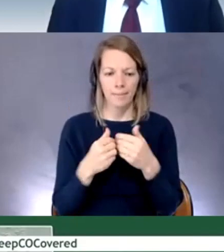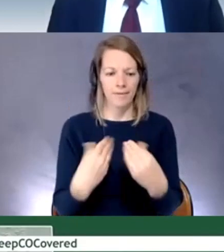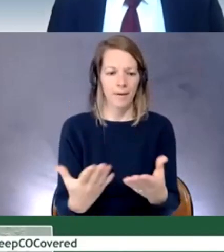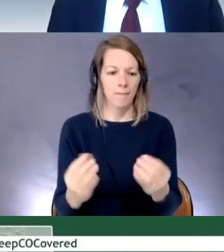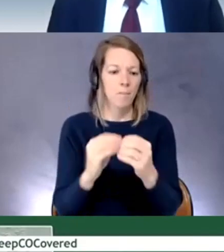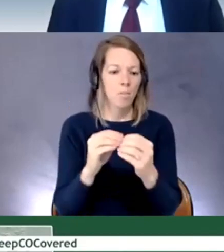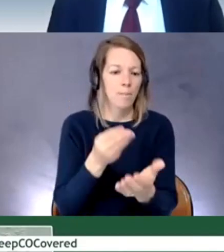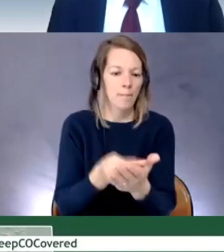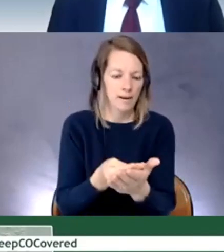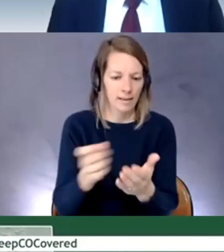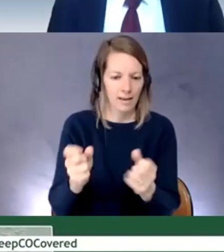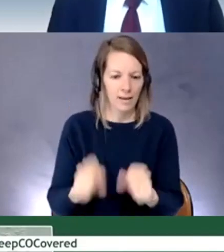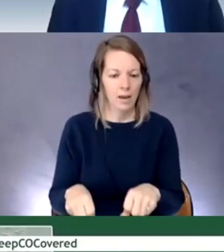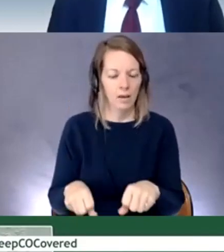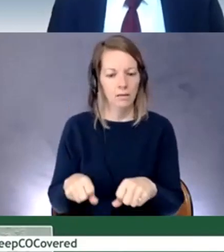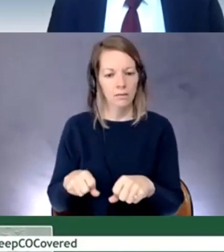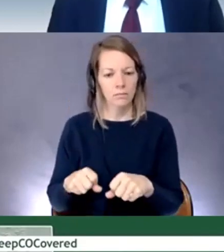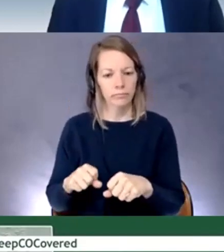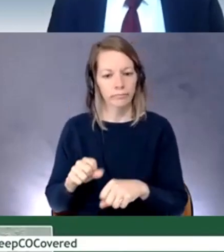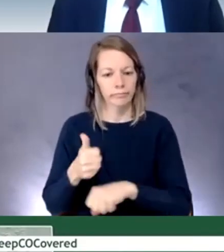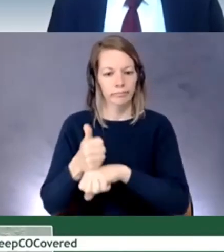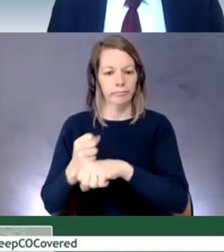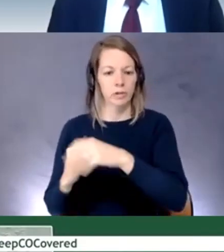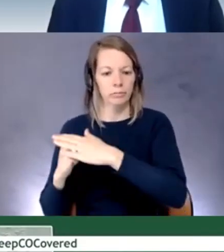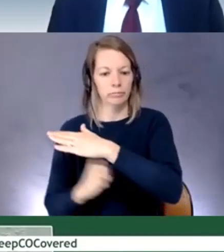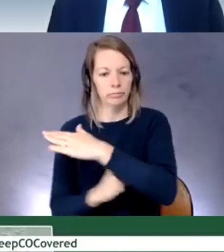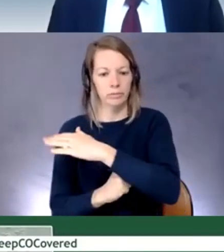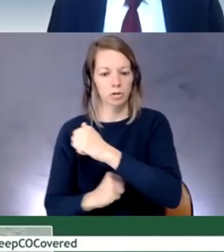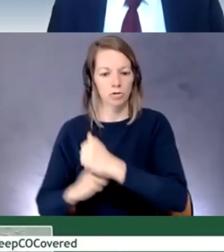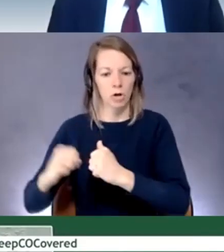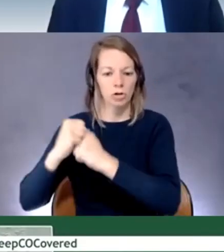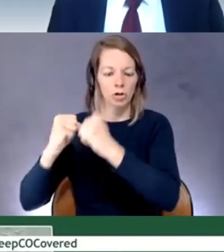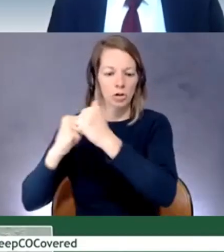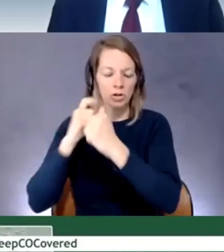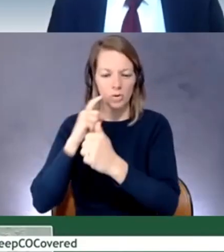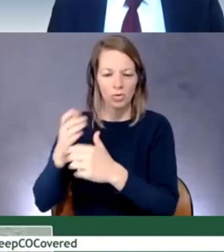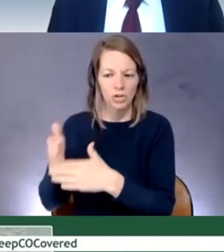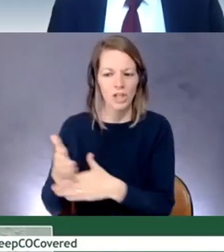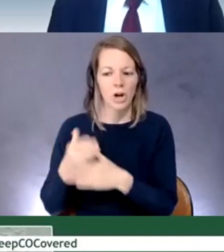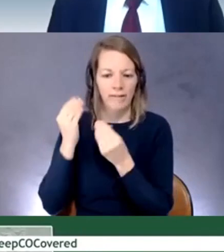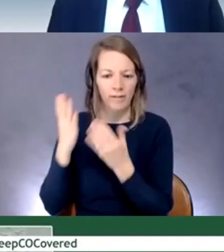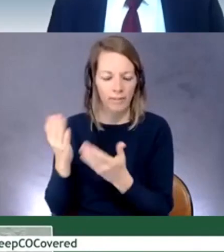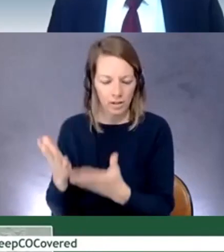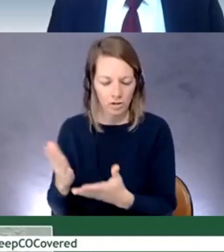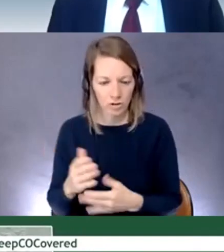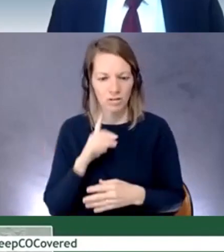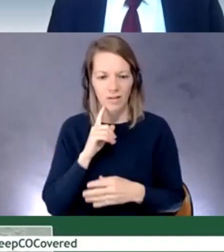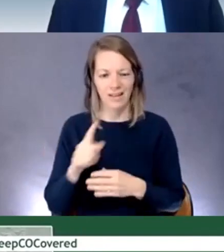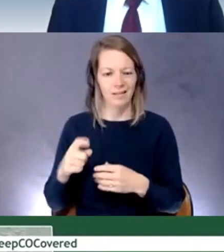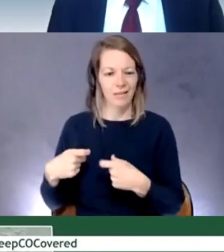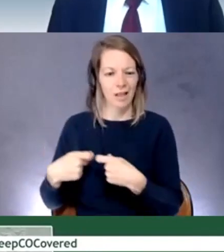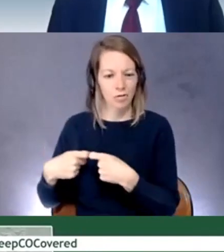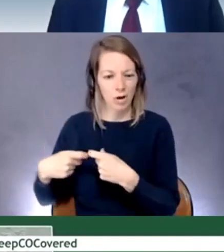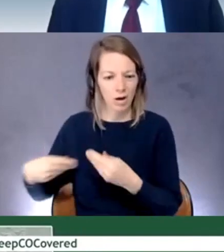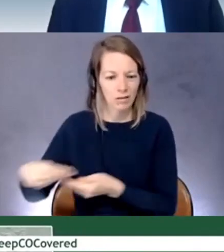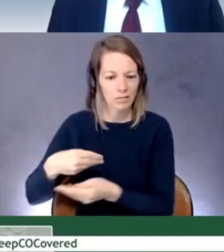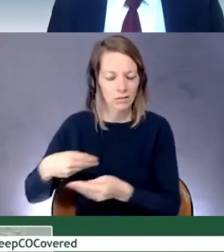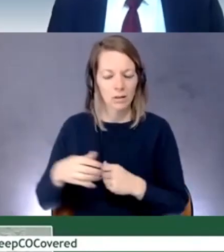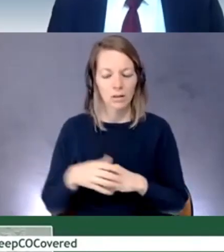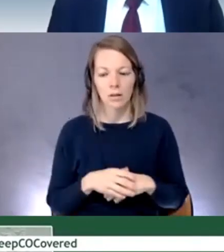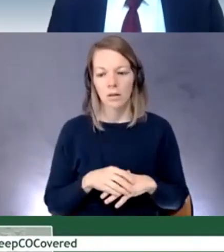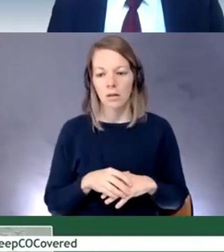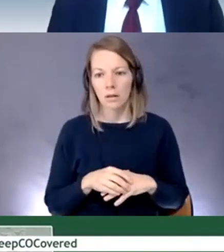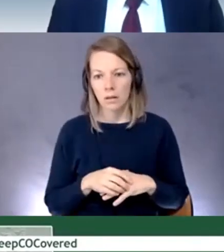money so they can build on infrastructure like sharing information. That was the HI called the SHE, the social determinants of health being built. Nancy